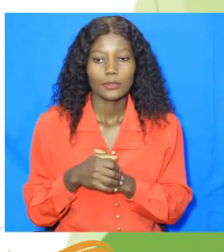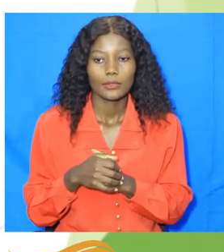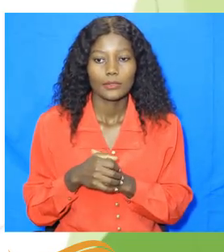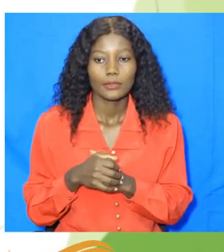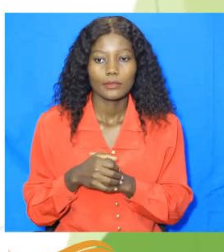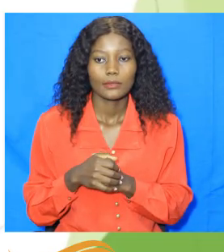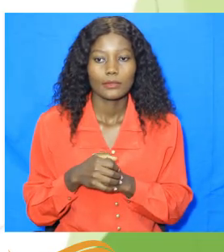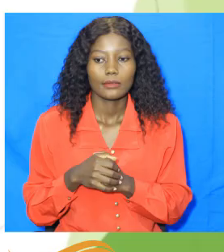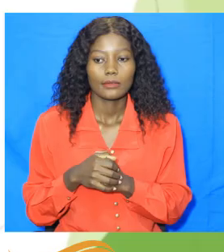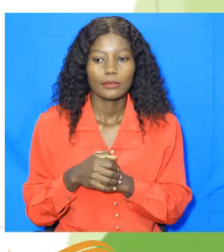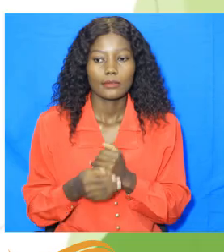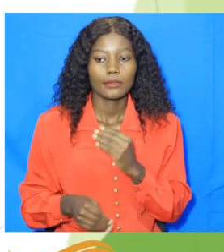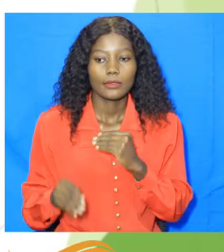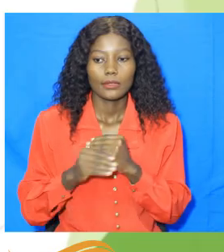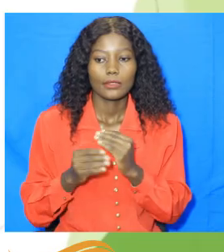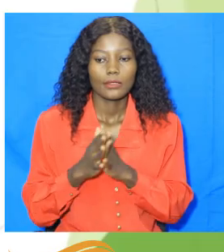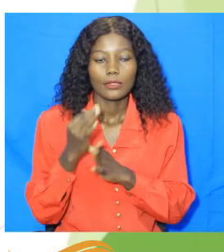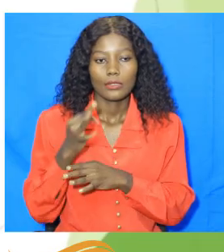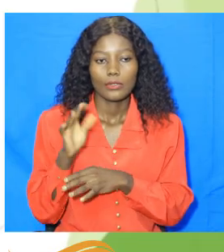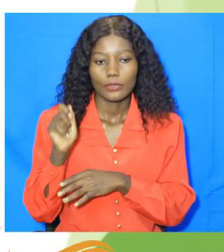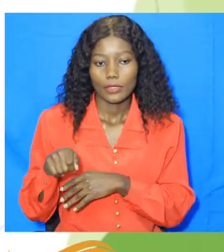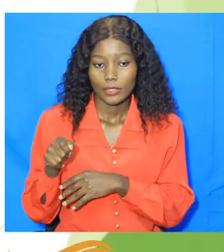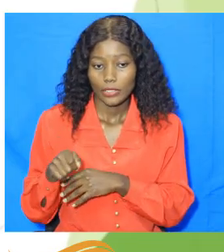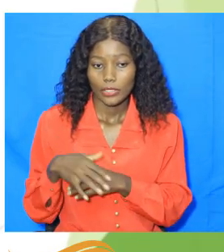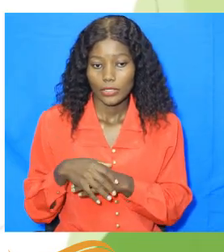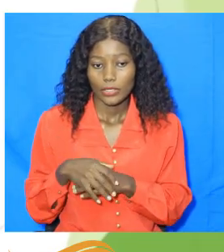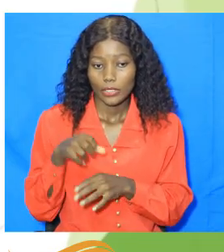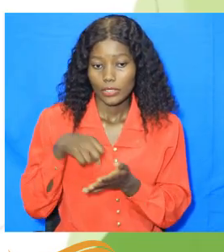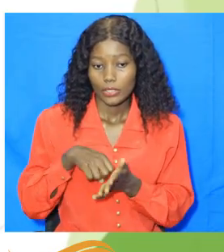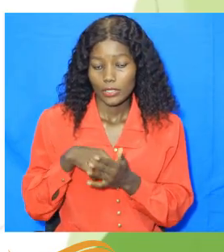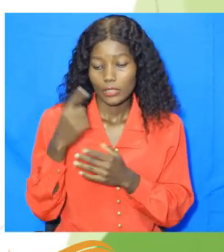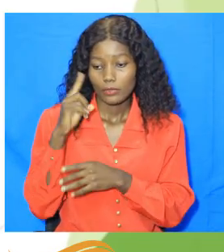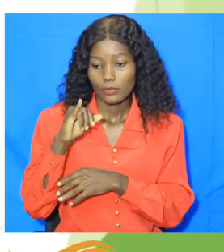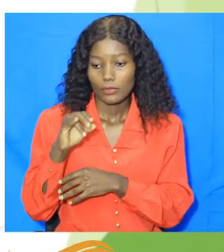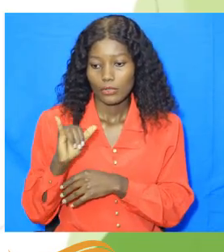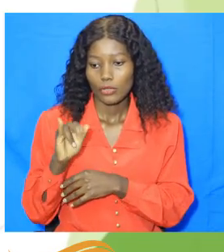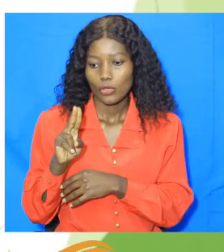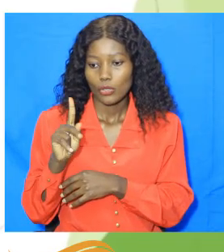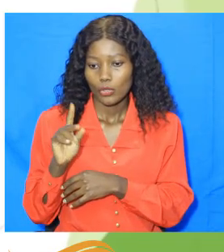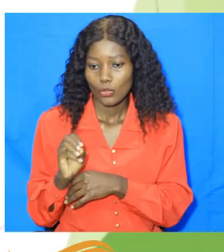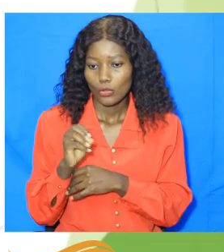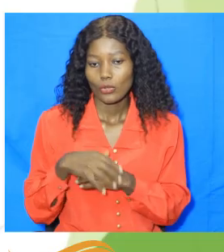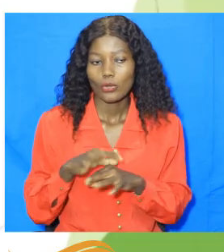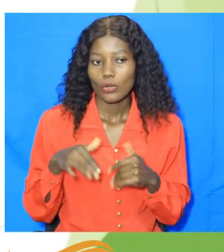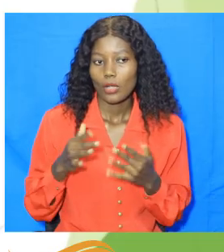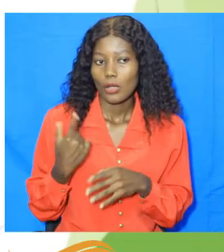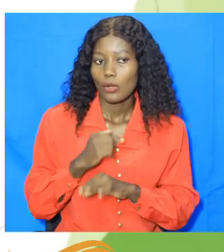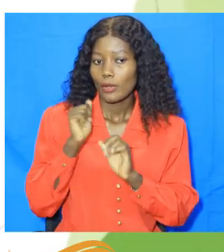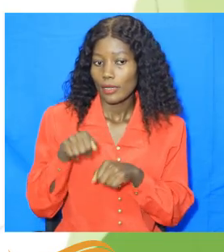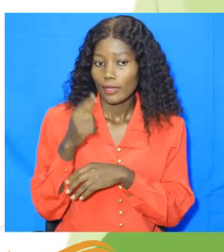the judge's knees. So for Yuko, as we can see the second